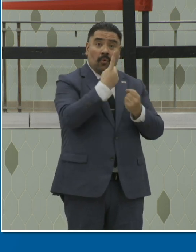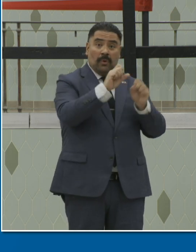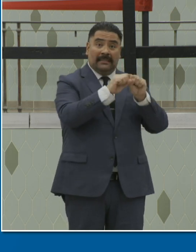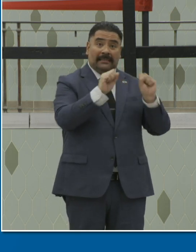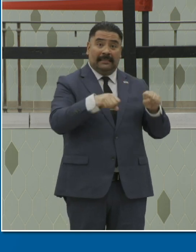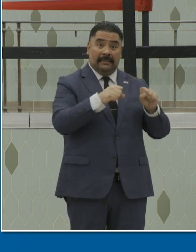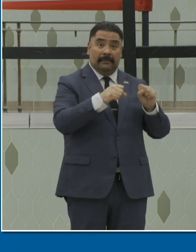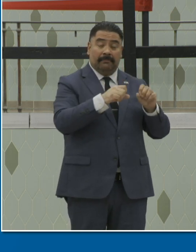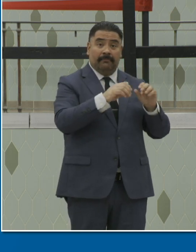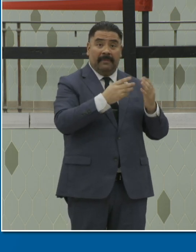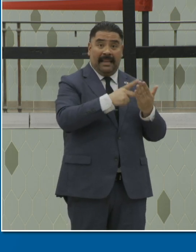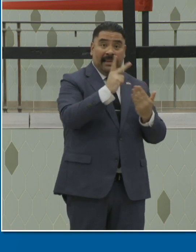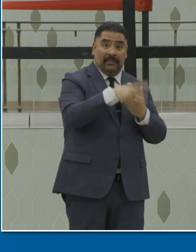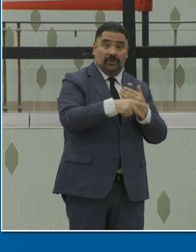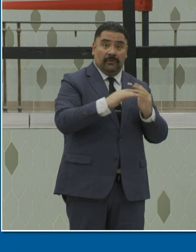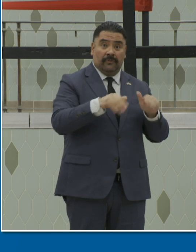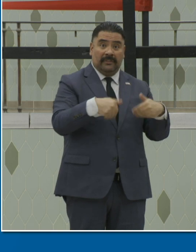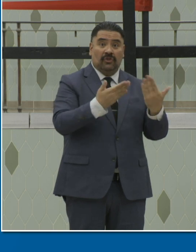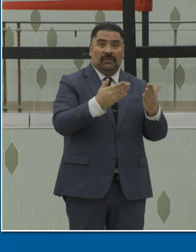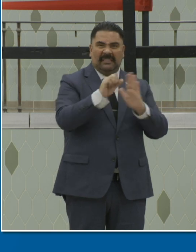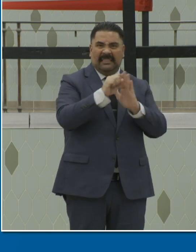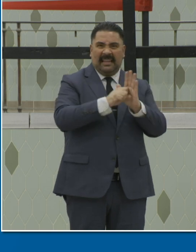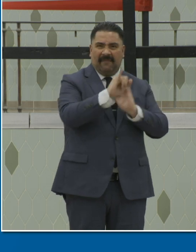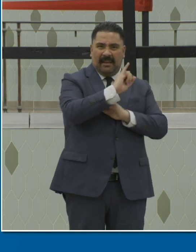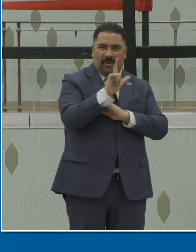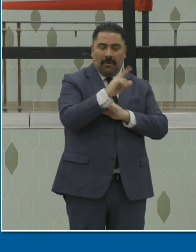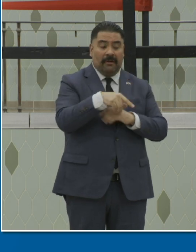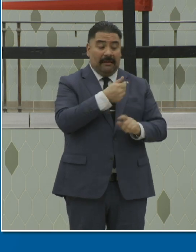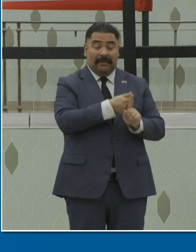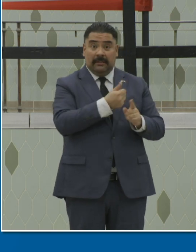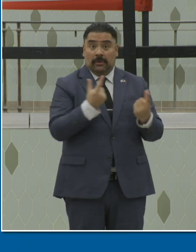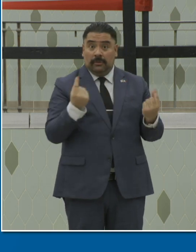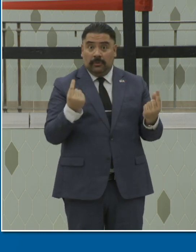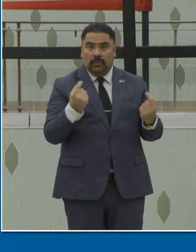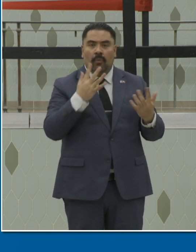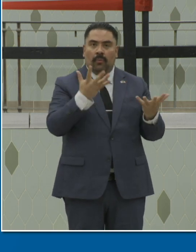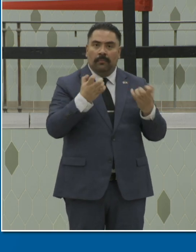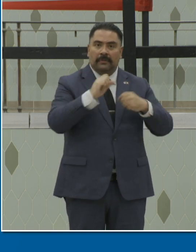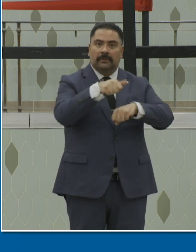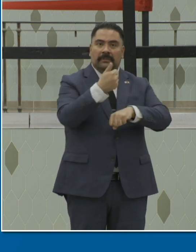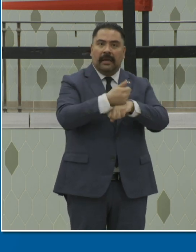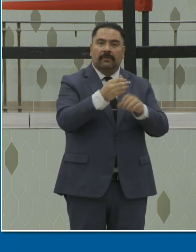System initiative introduced by the state of Illinois. This initiative aims to